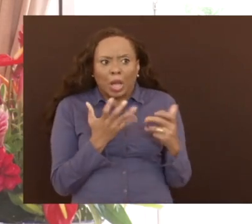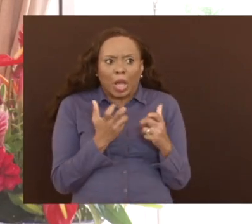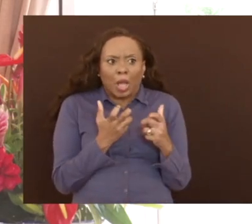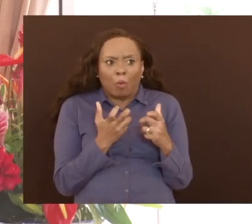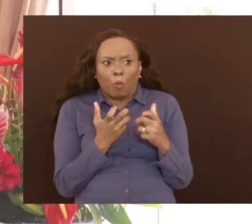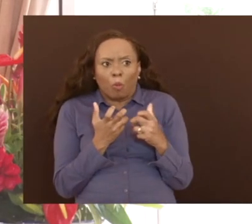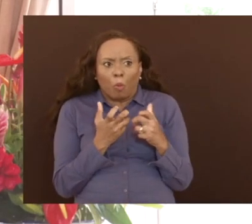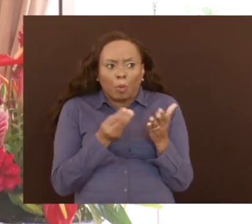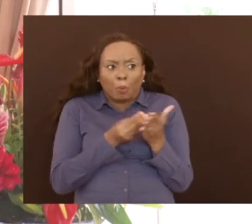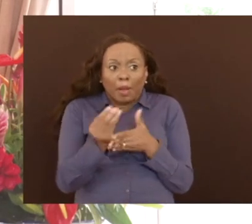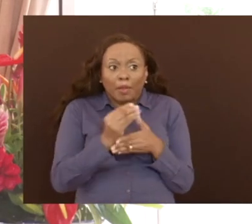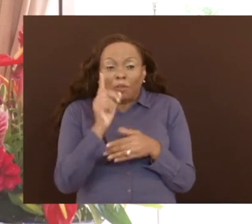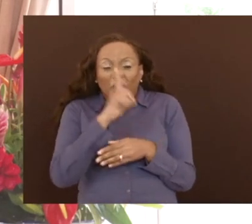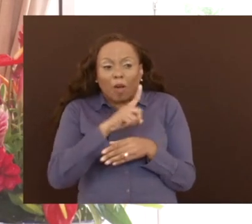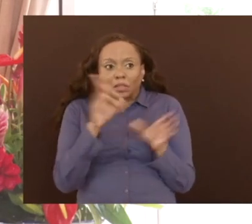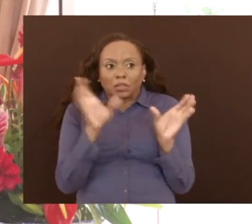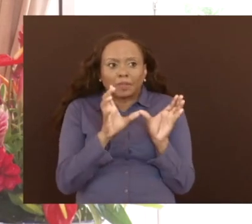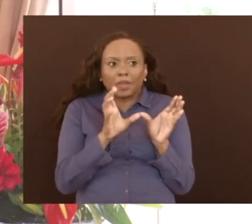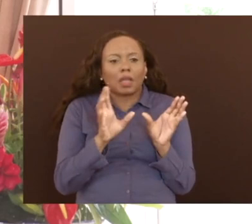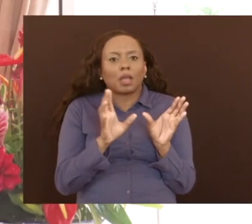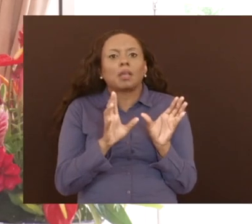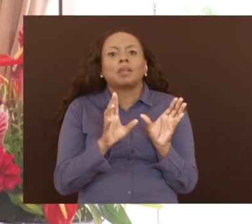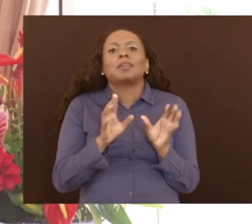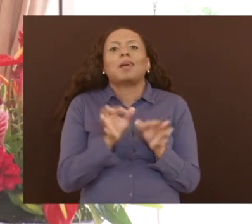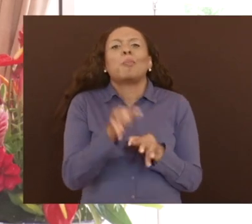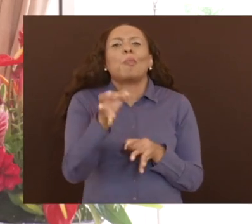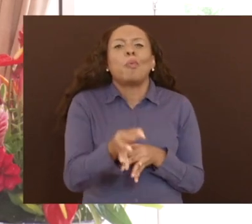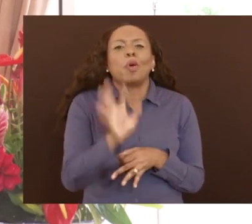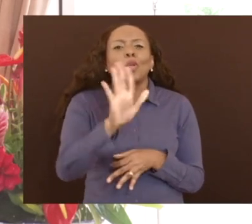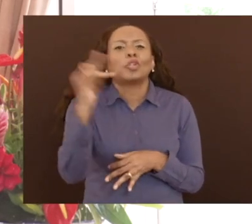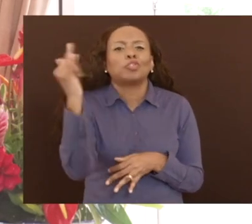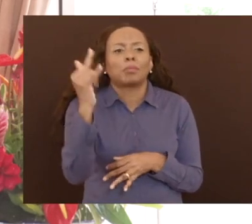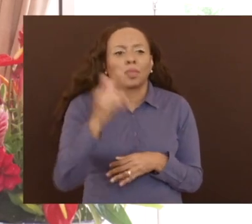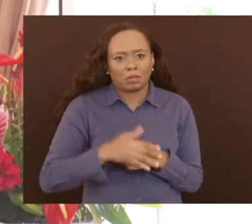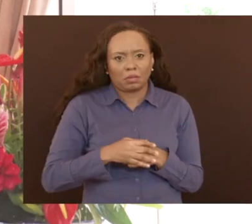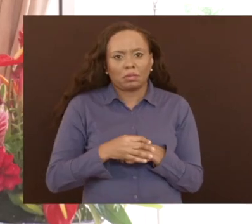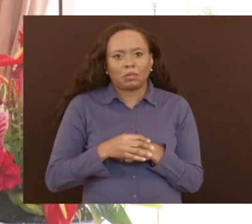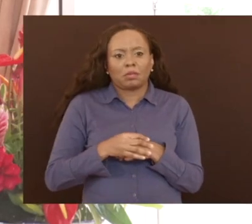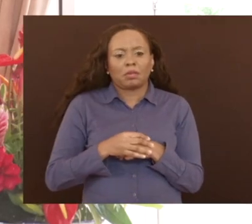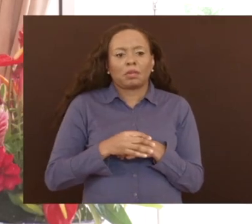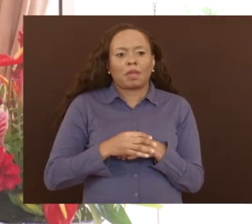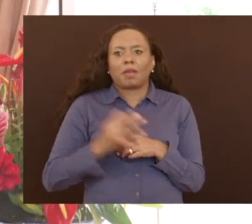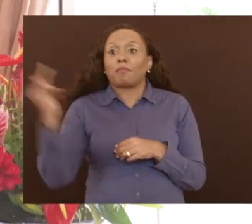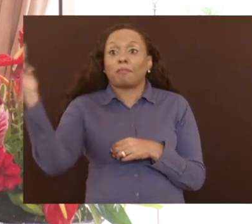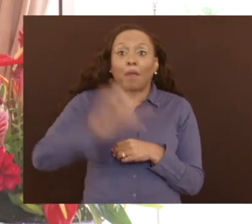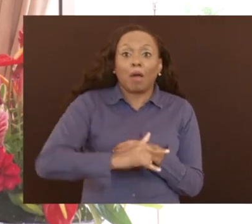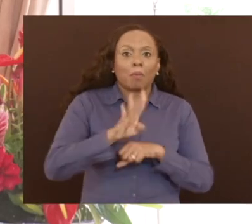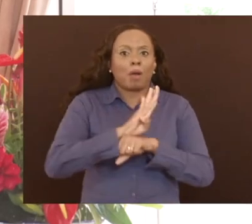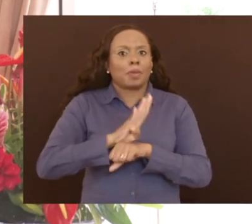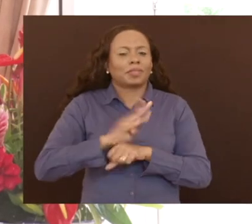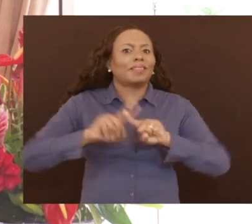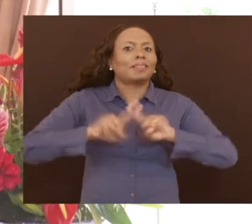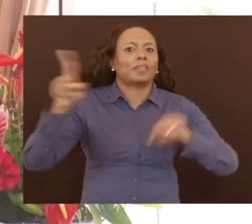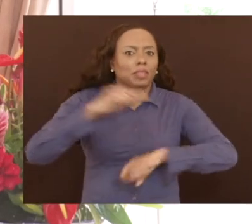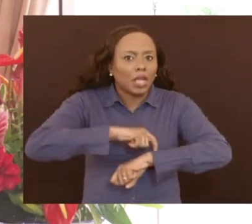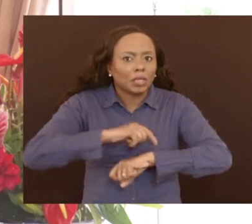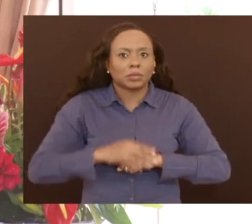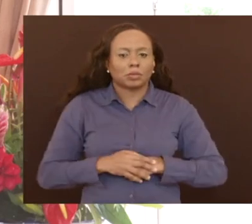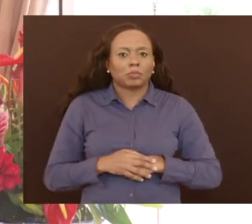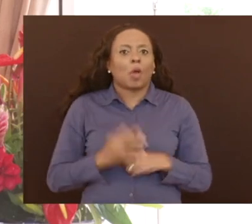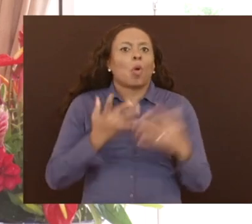people, and we will do the post-entry audits, and that is why the Attorney General is here to assure us. And we will work